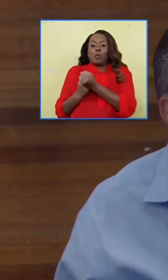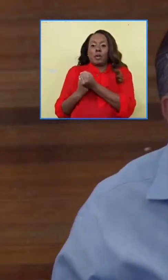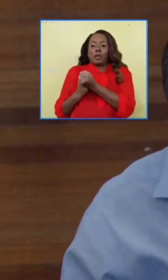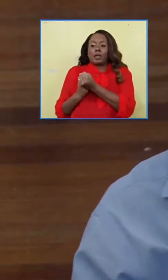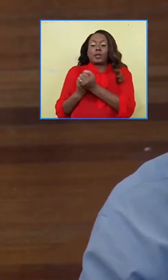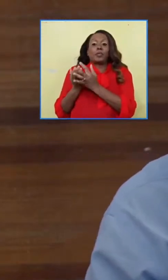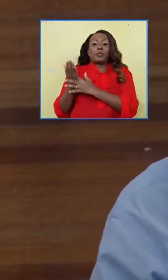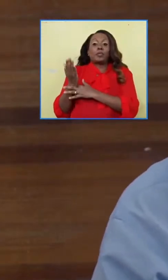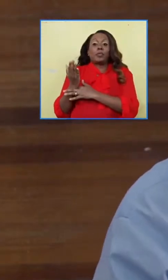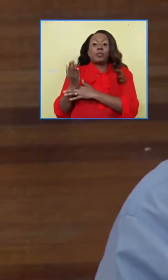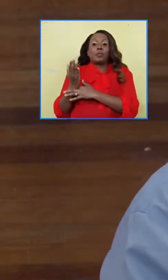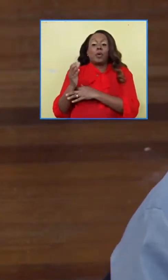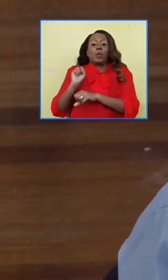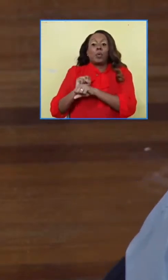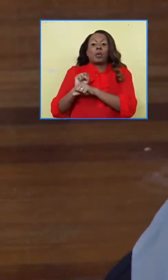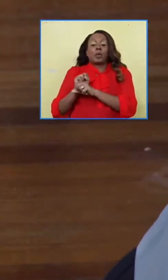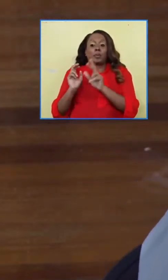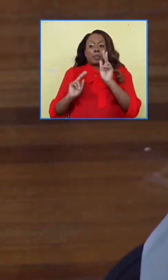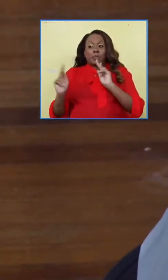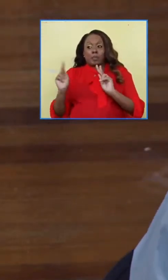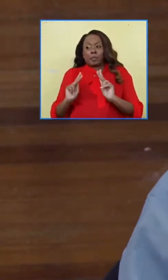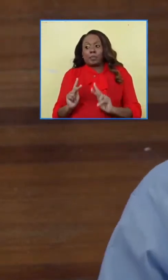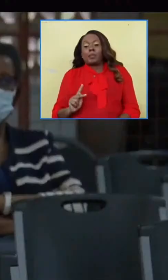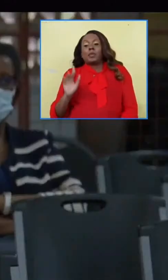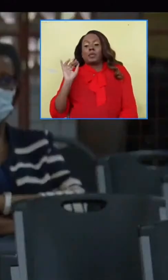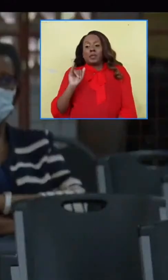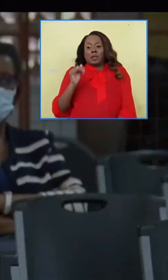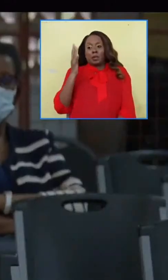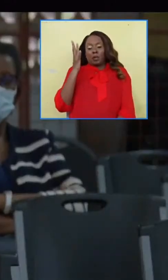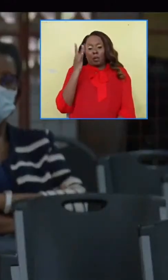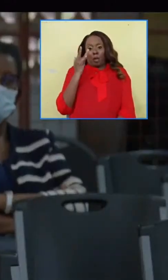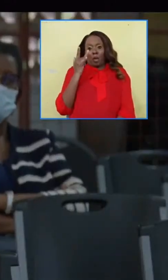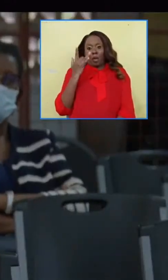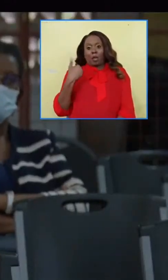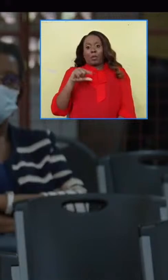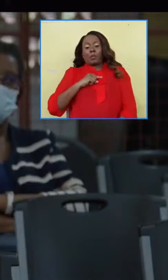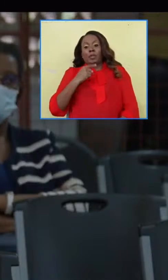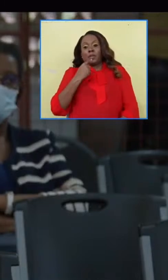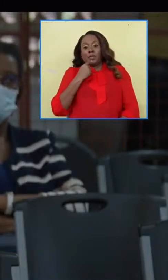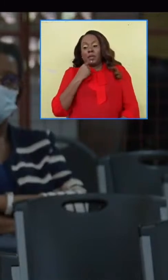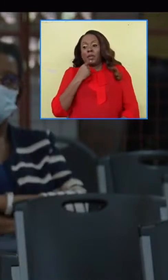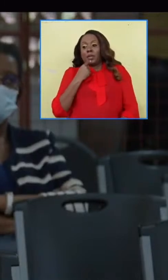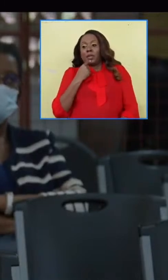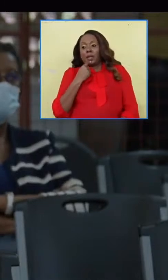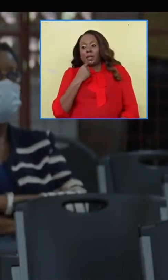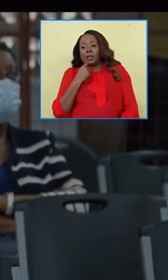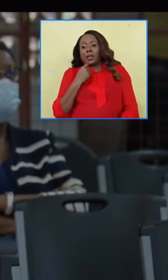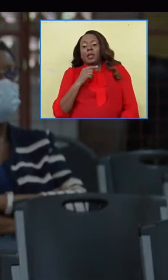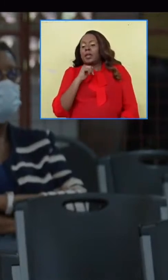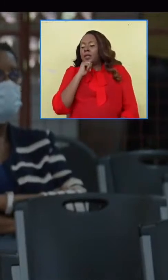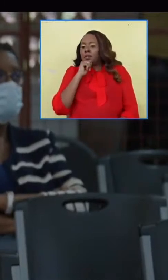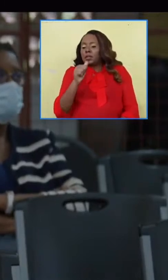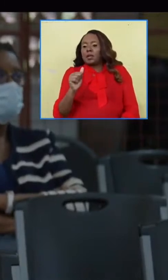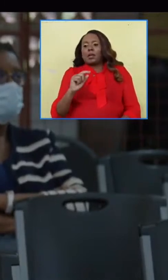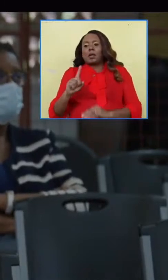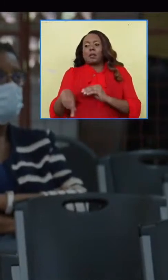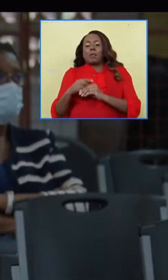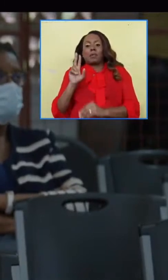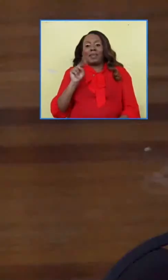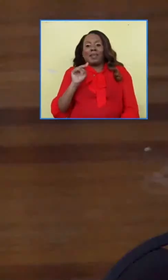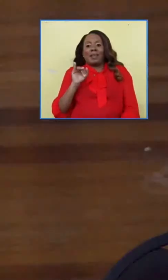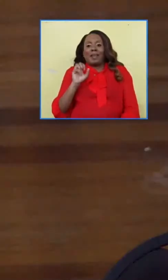why we want to state categorically this is a demographic problem. This is not a fund